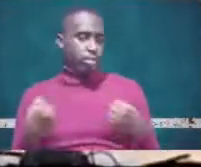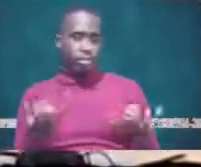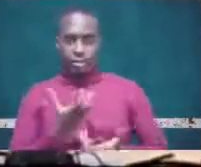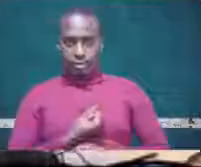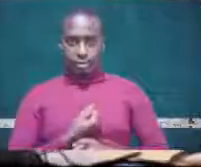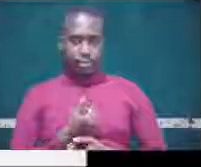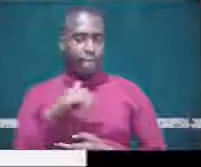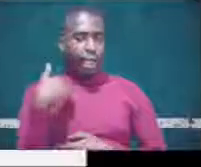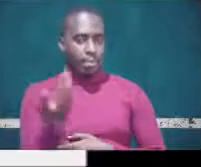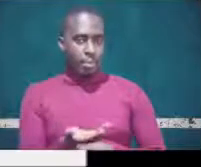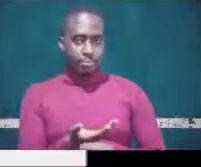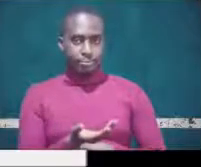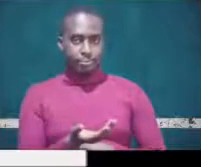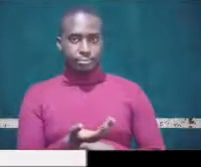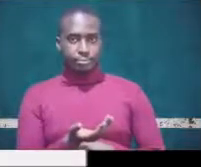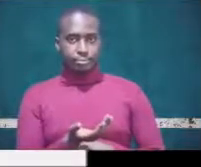have